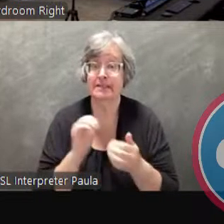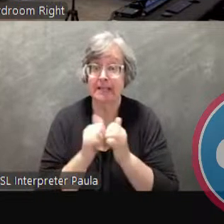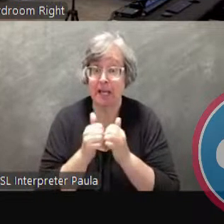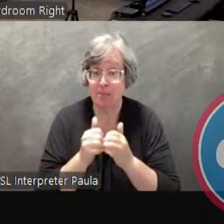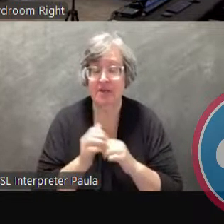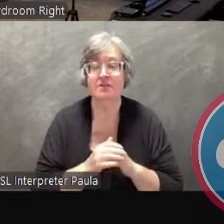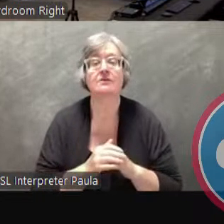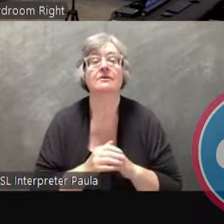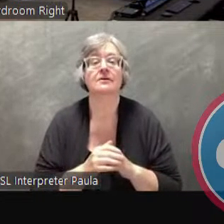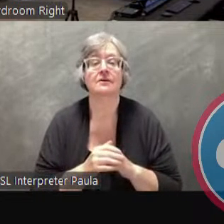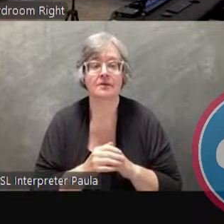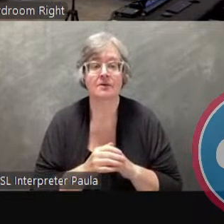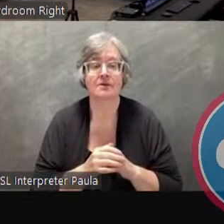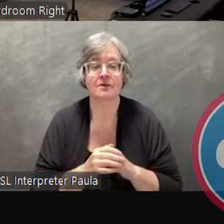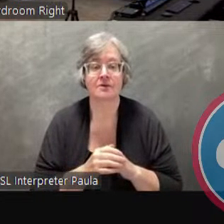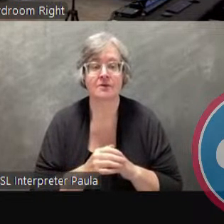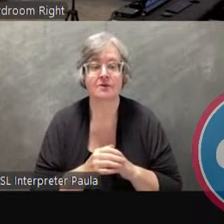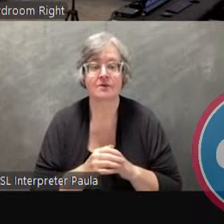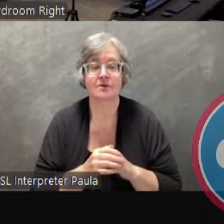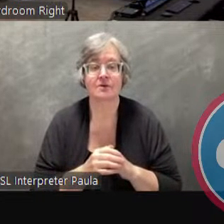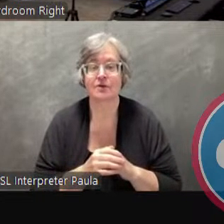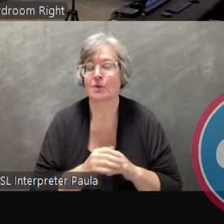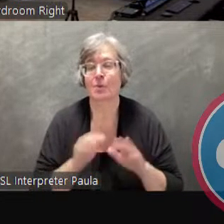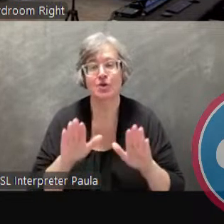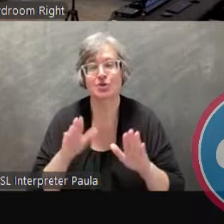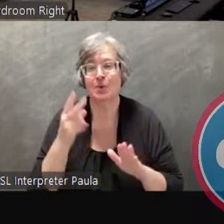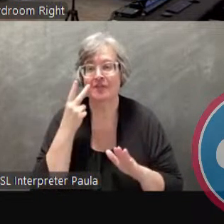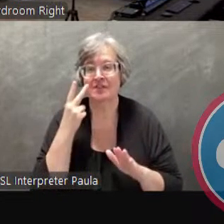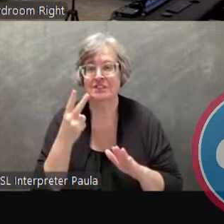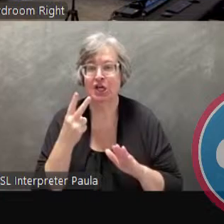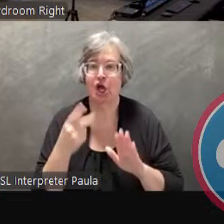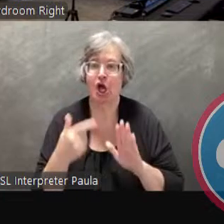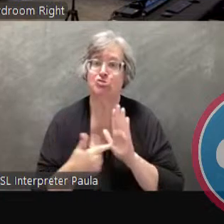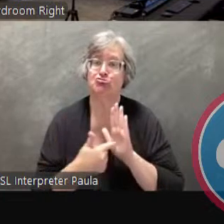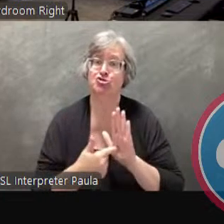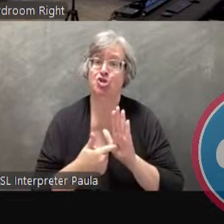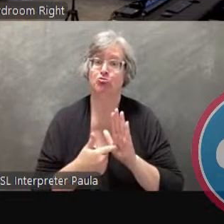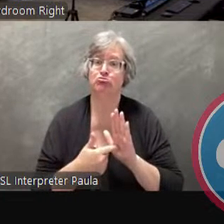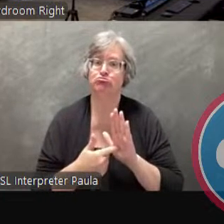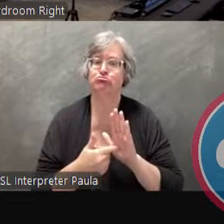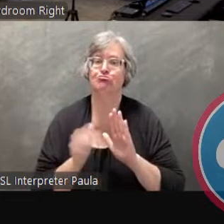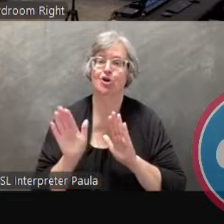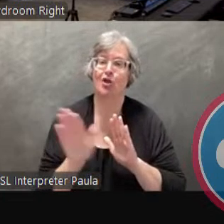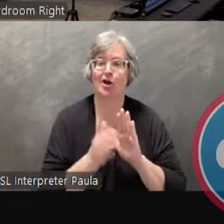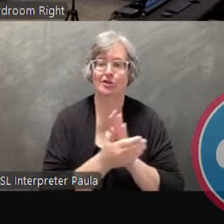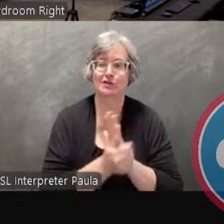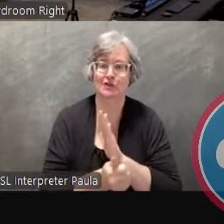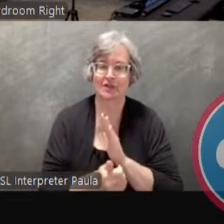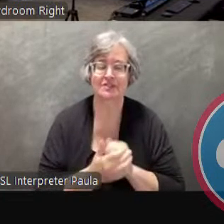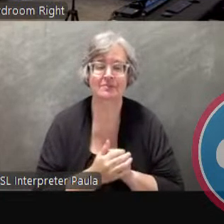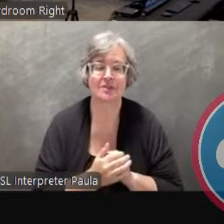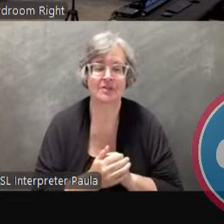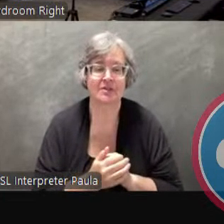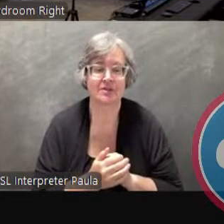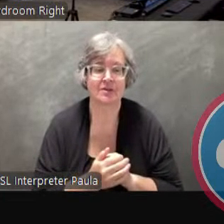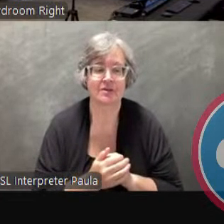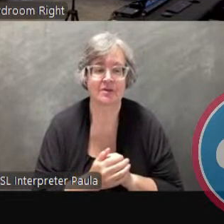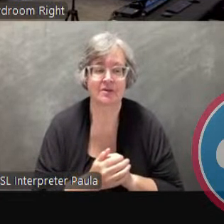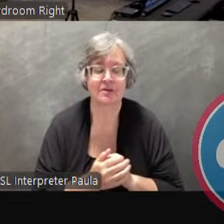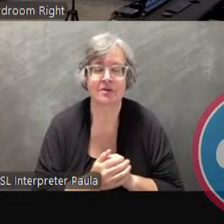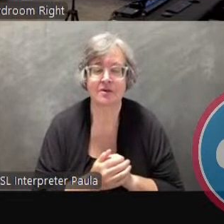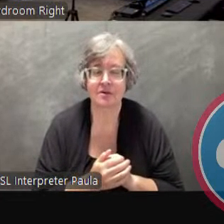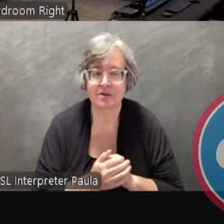as always, it was wonderful to see them show off their skills. Employees from across our operations and maintenance